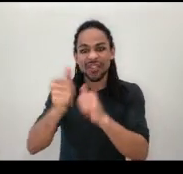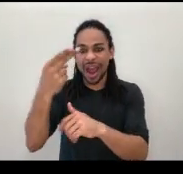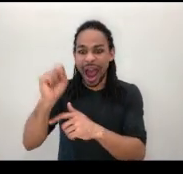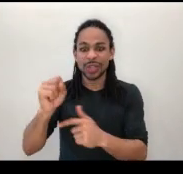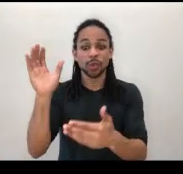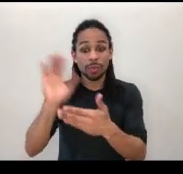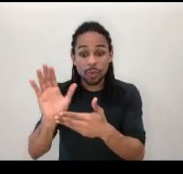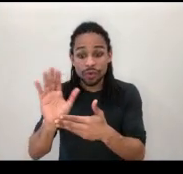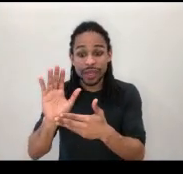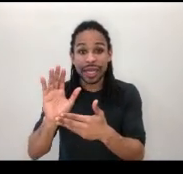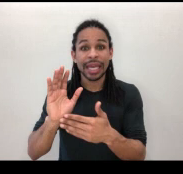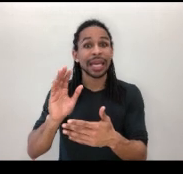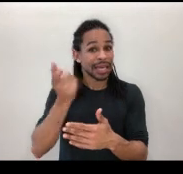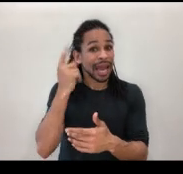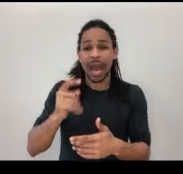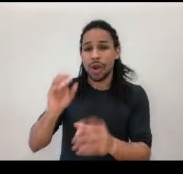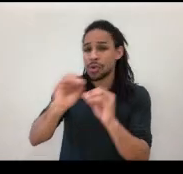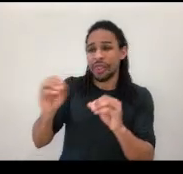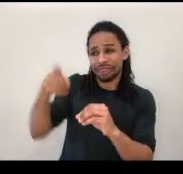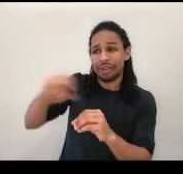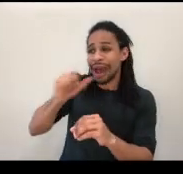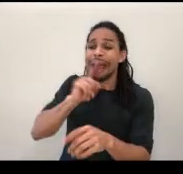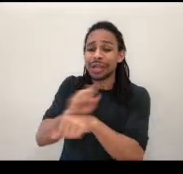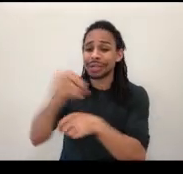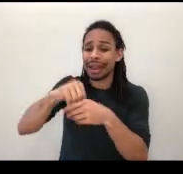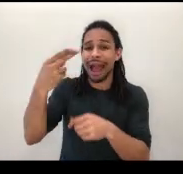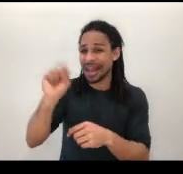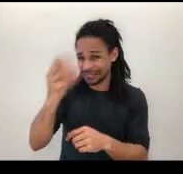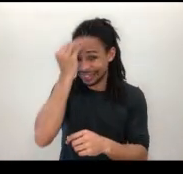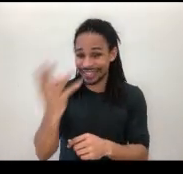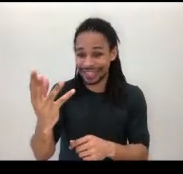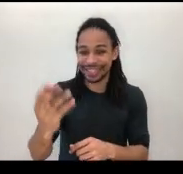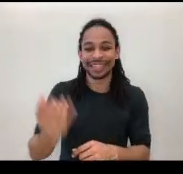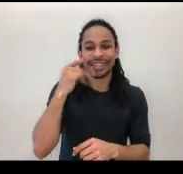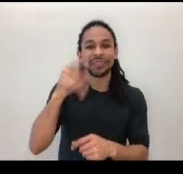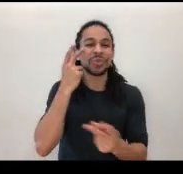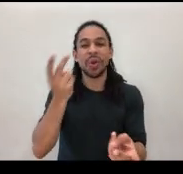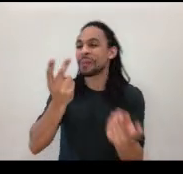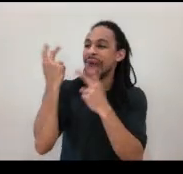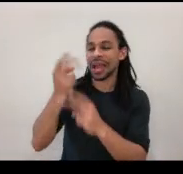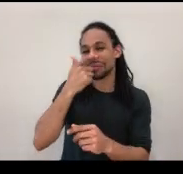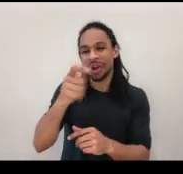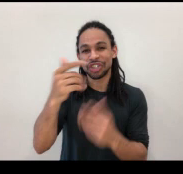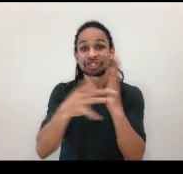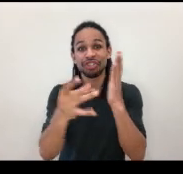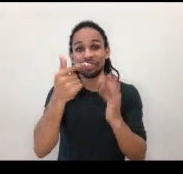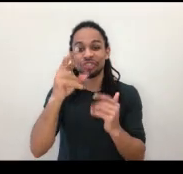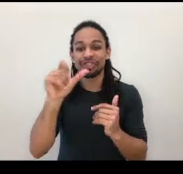movie is like not in high school at all. If you go back and watch